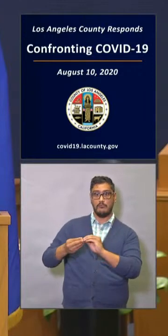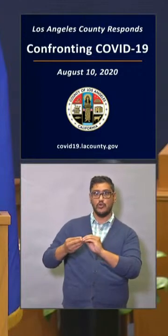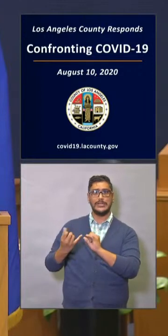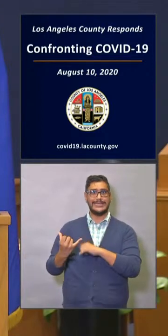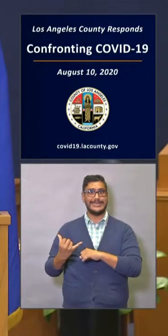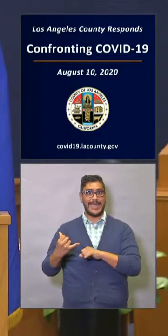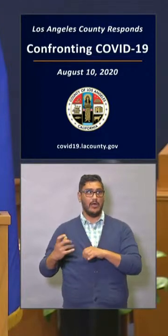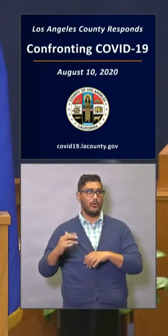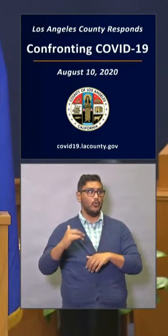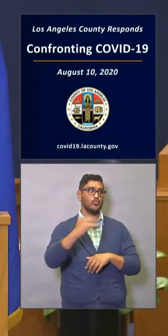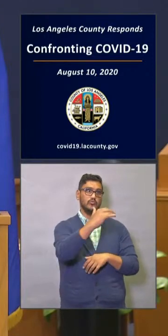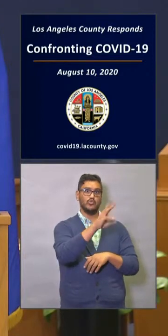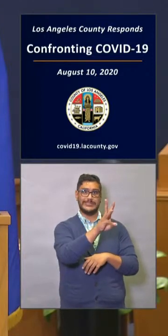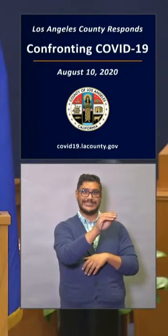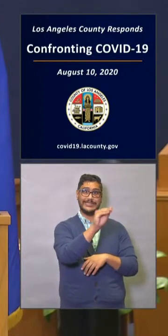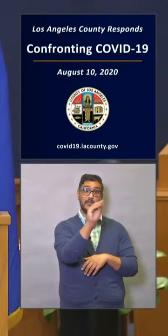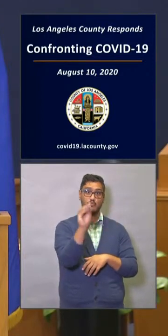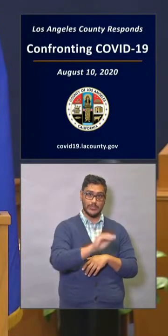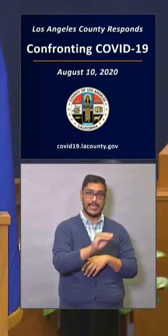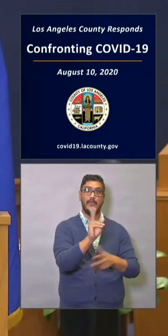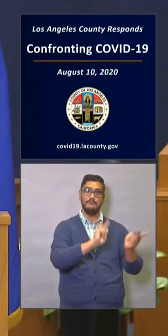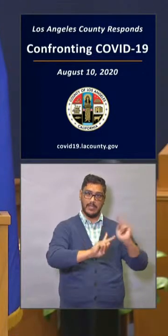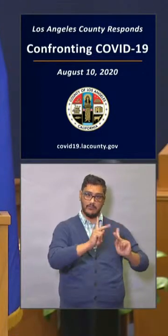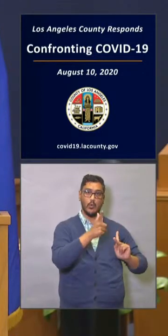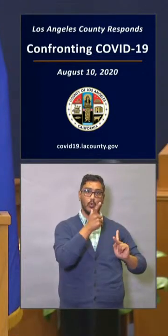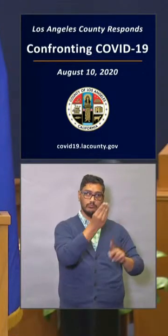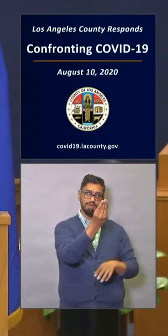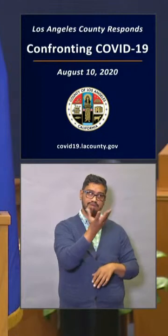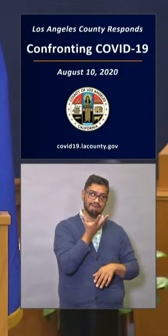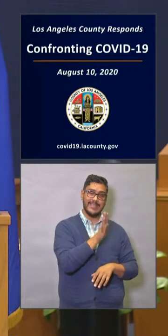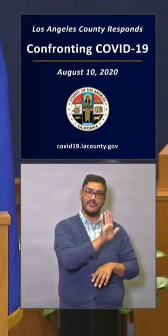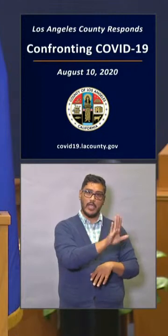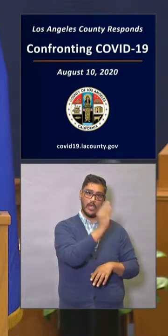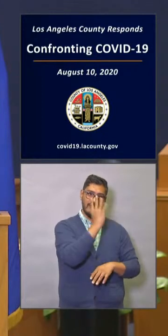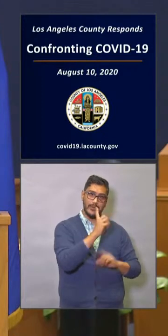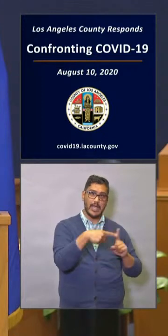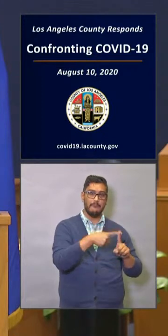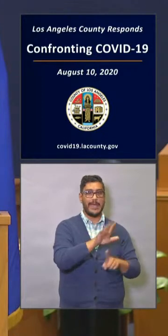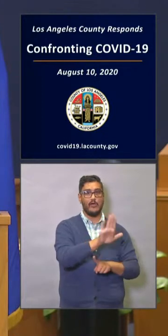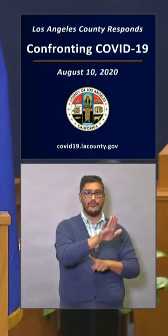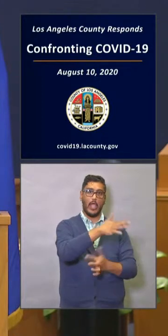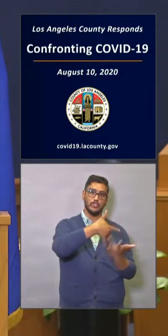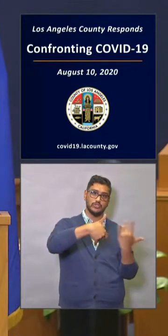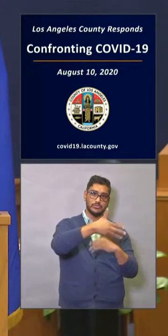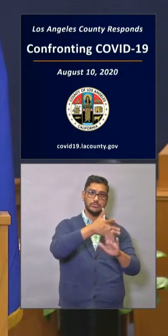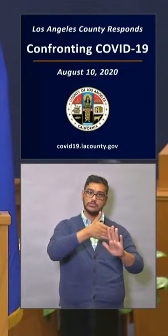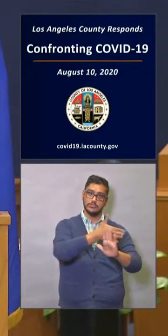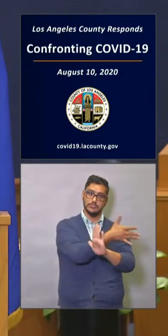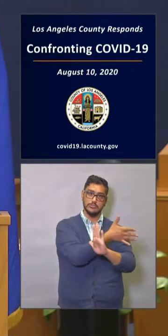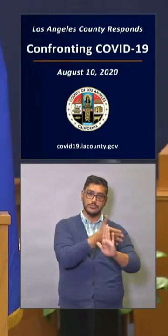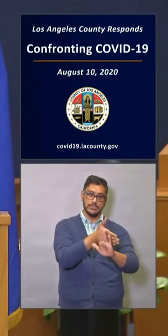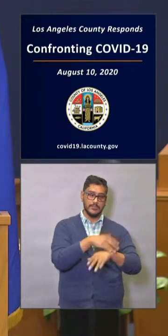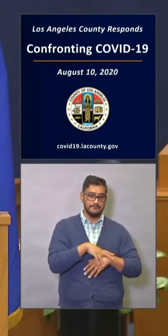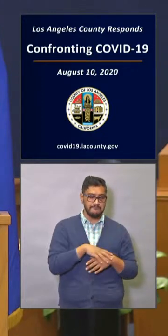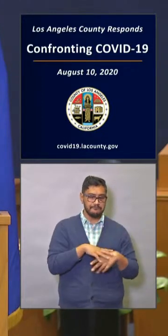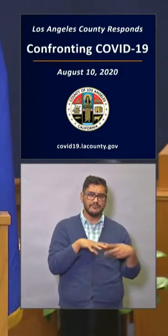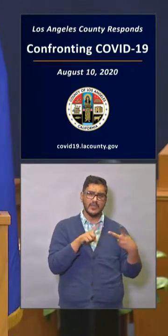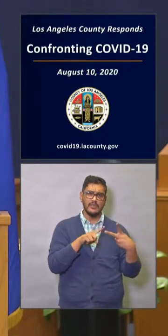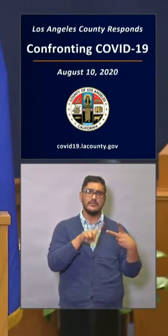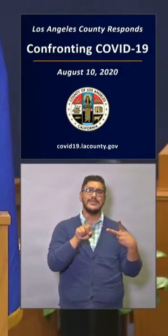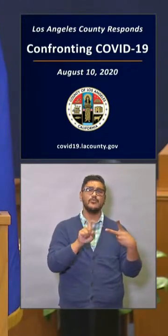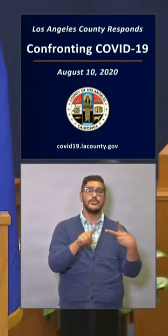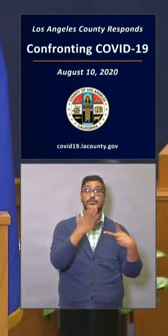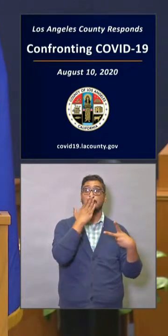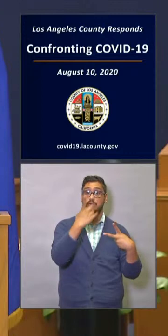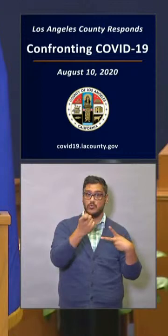way now to about 60% of people sharing with us information about their close contacts. Your second question, also a